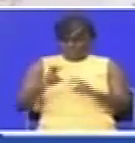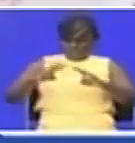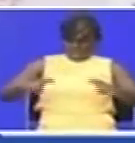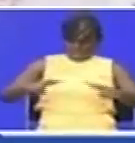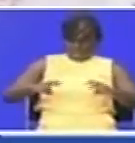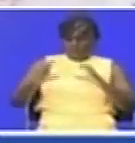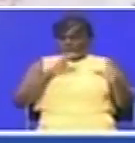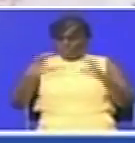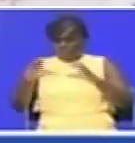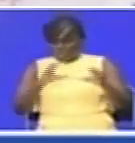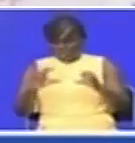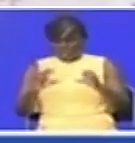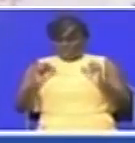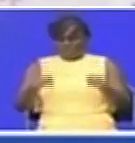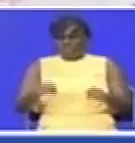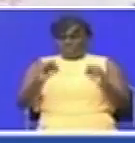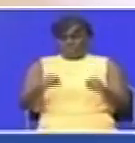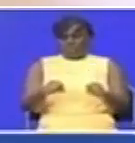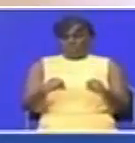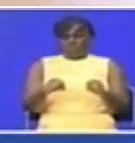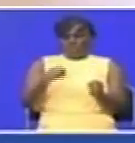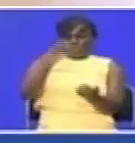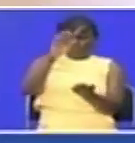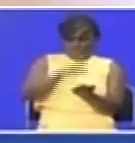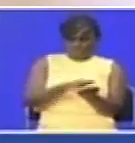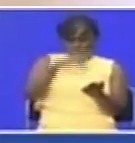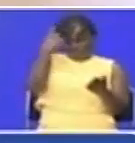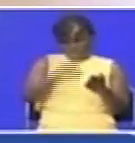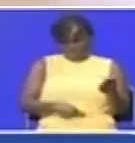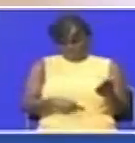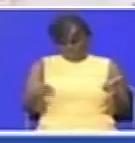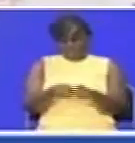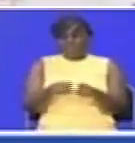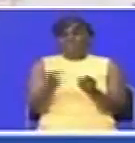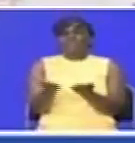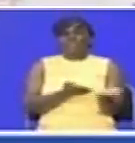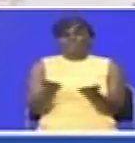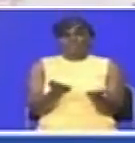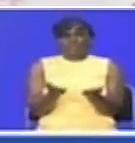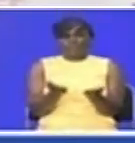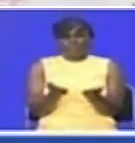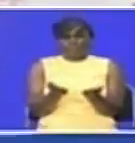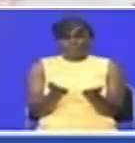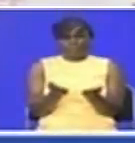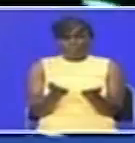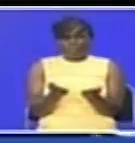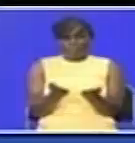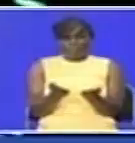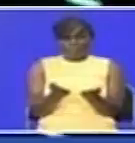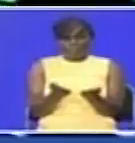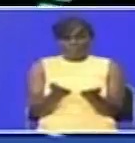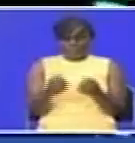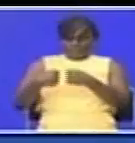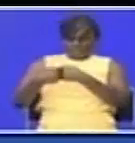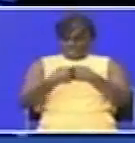and communicating can address these challenges and others that are faced in the investment climate.